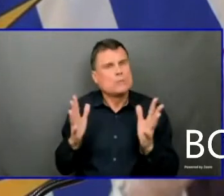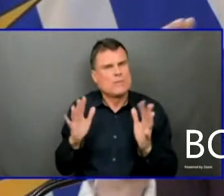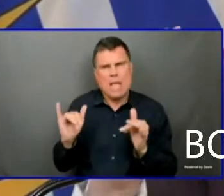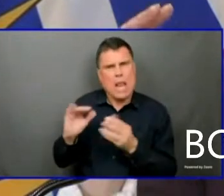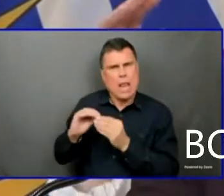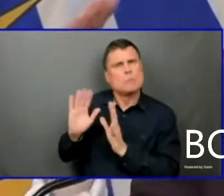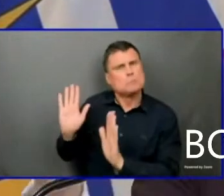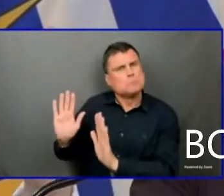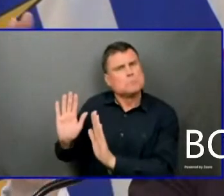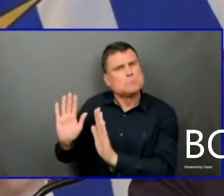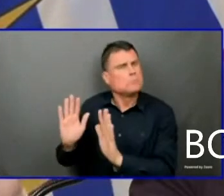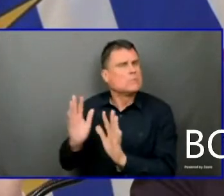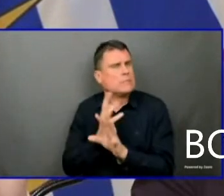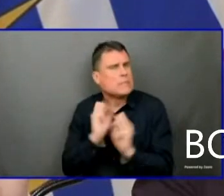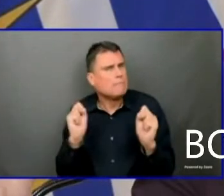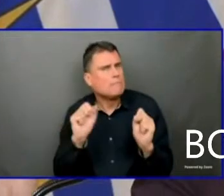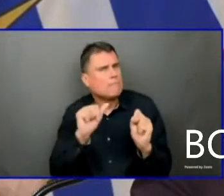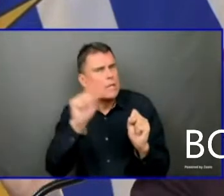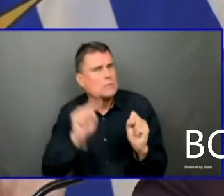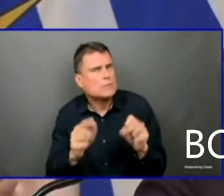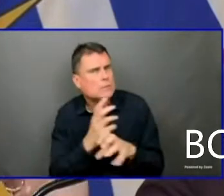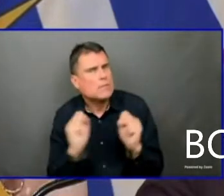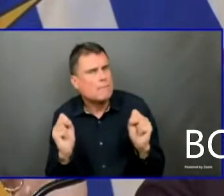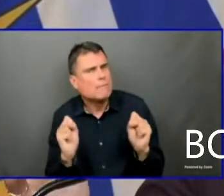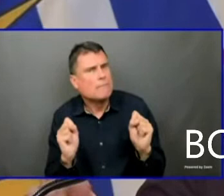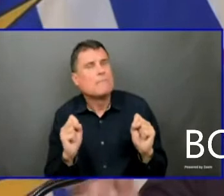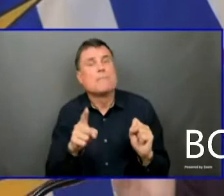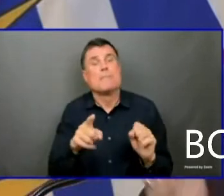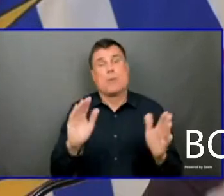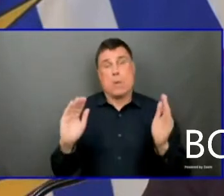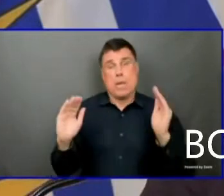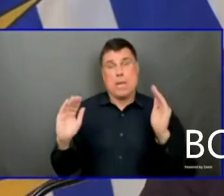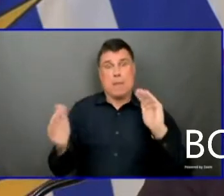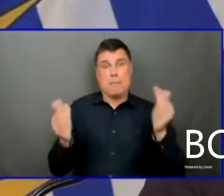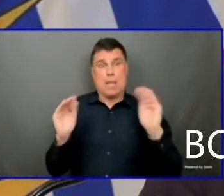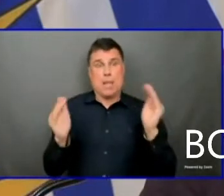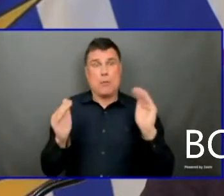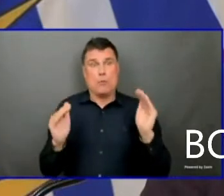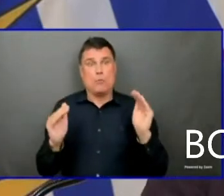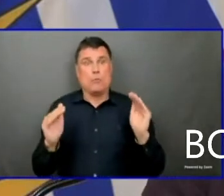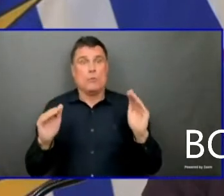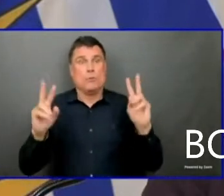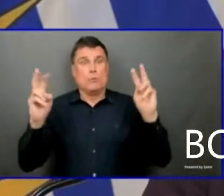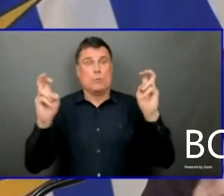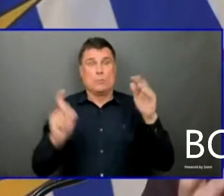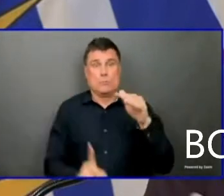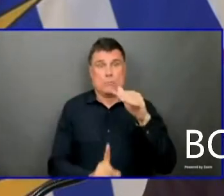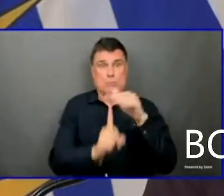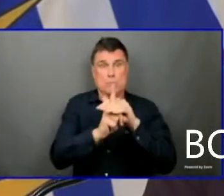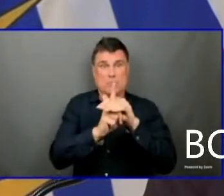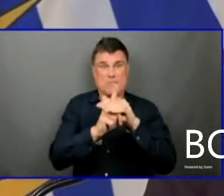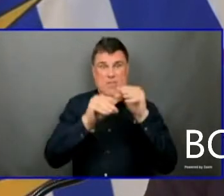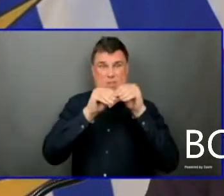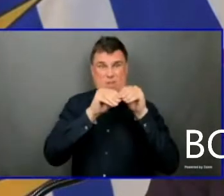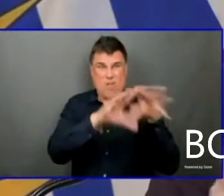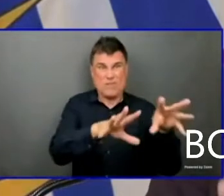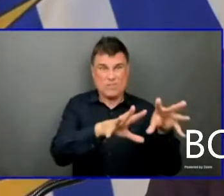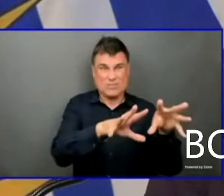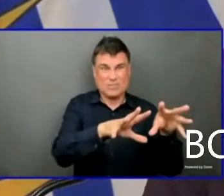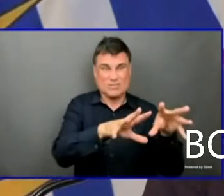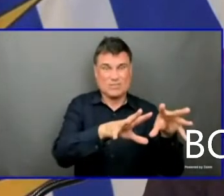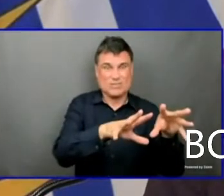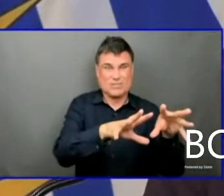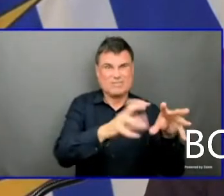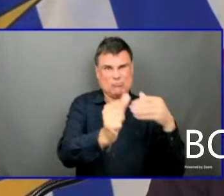of cases and risk of COVID in our communities too, which we know are affecting all ages of people, which we know